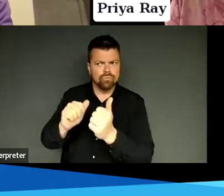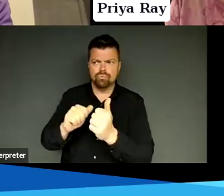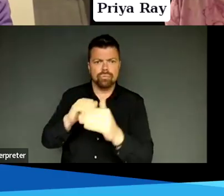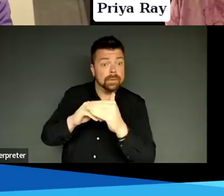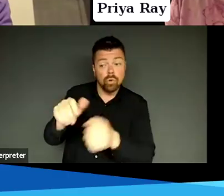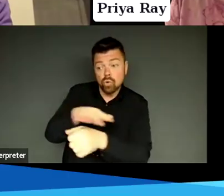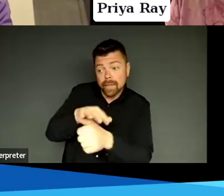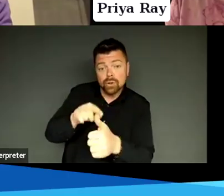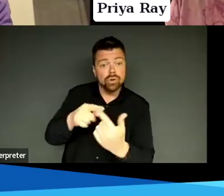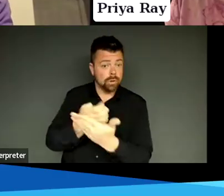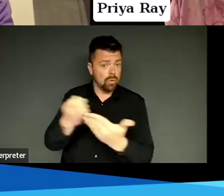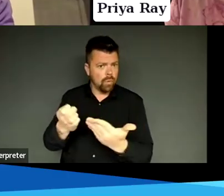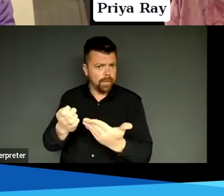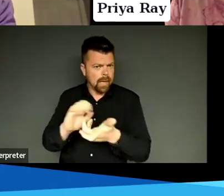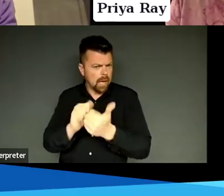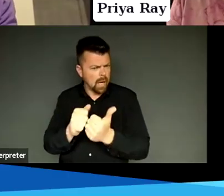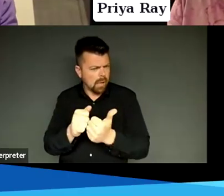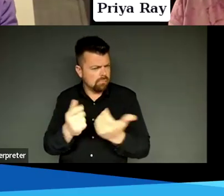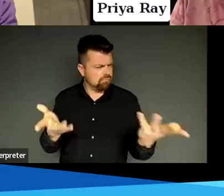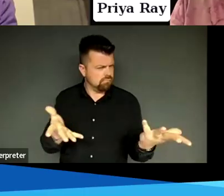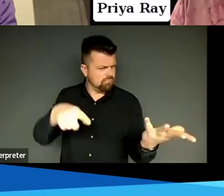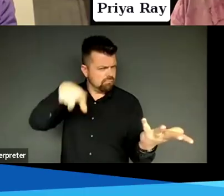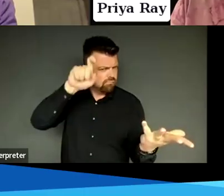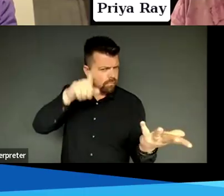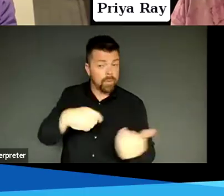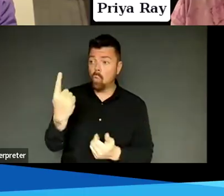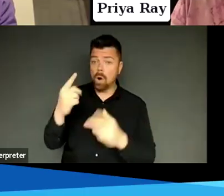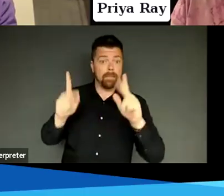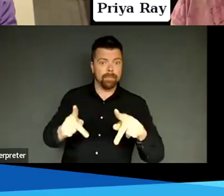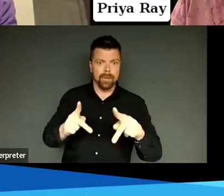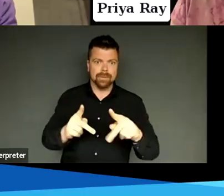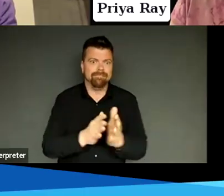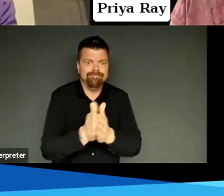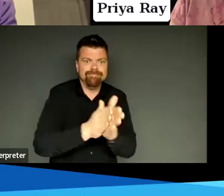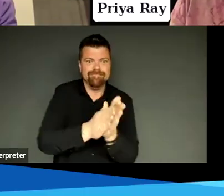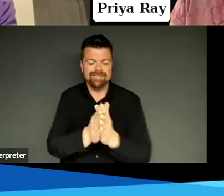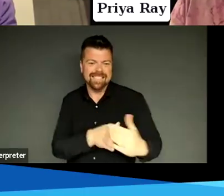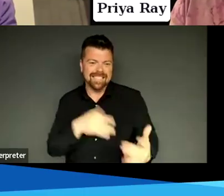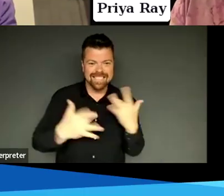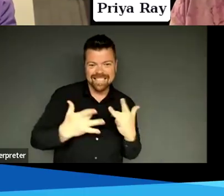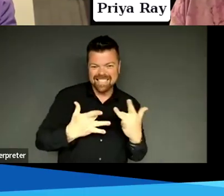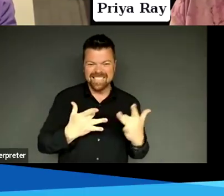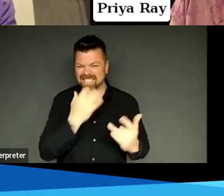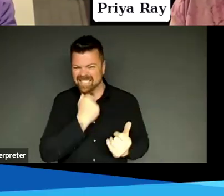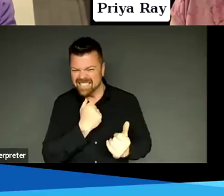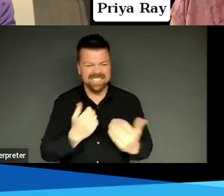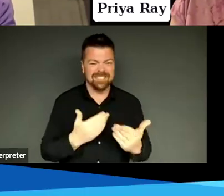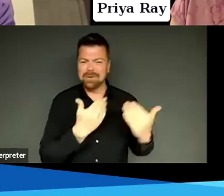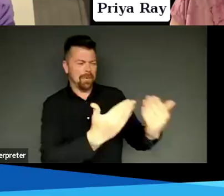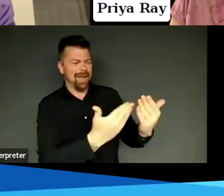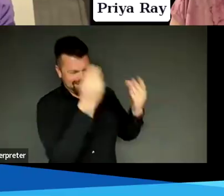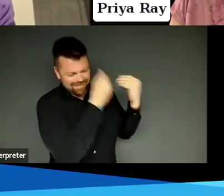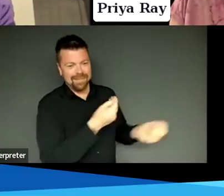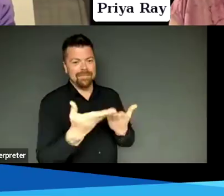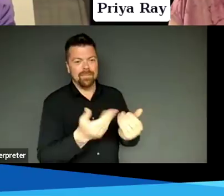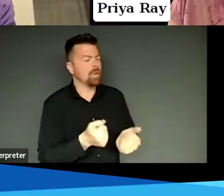equipment. And one of you had a raging passion for this. So go ahead and tell us about it.